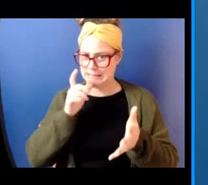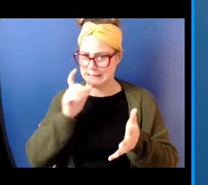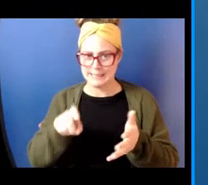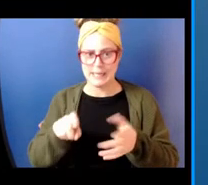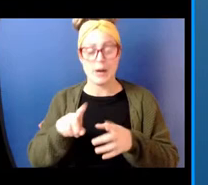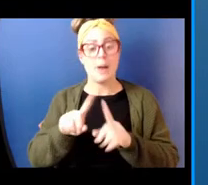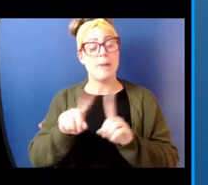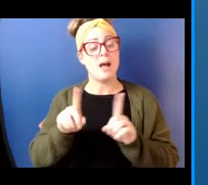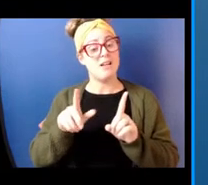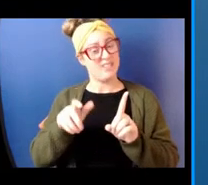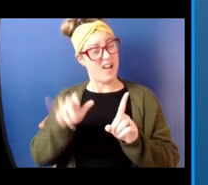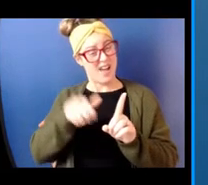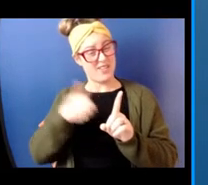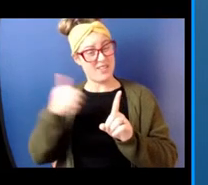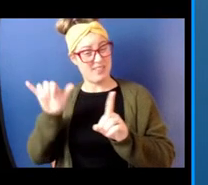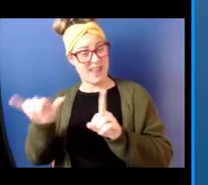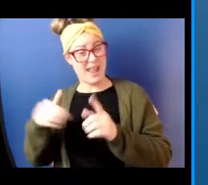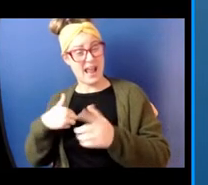Brennan